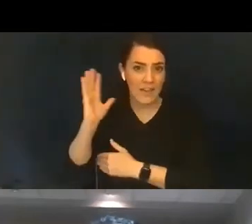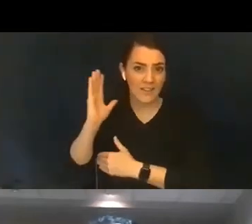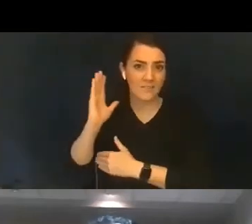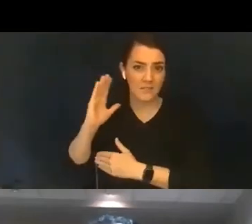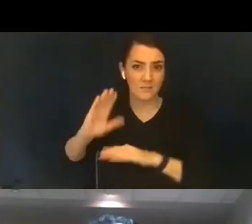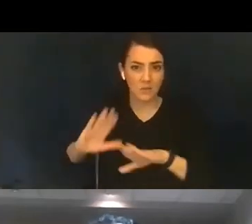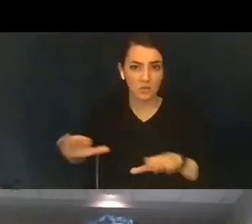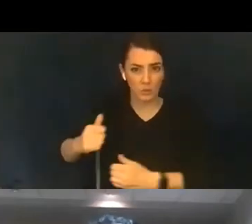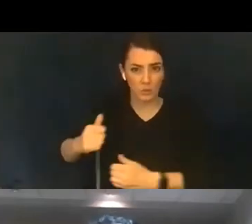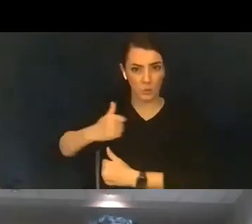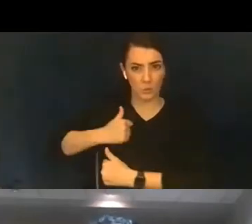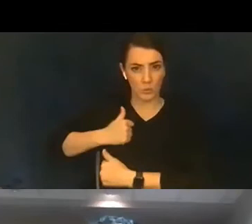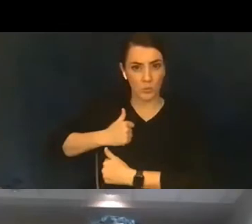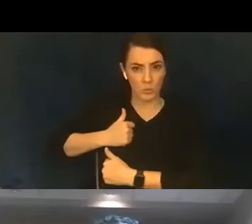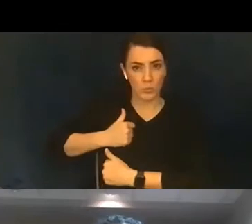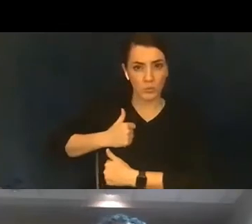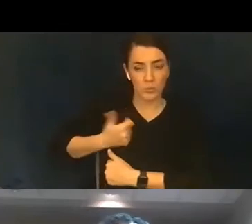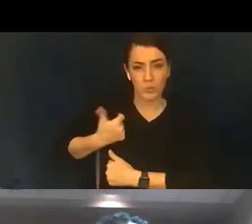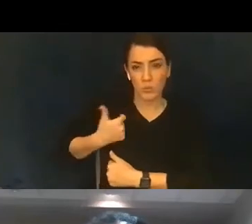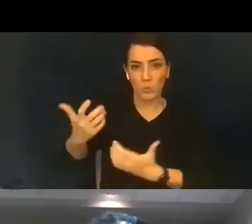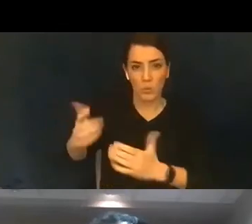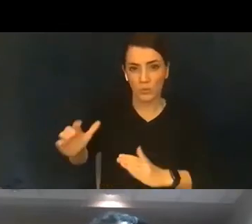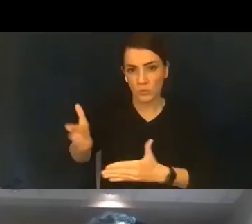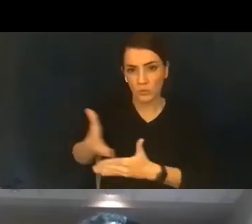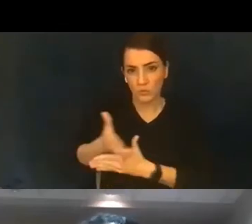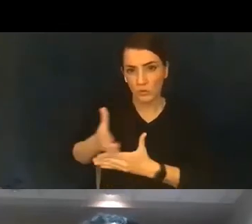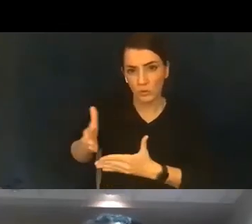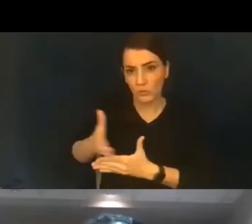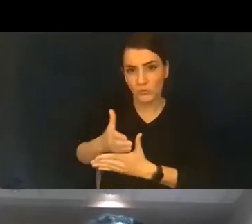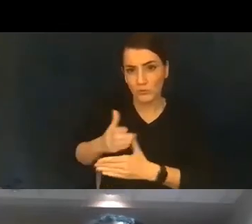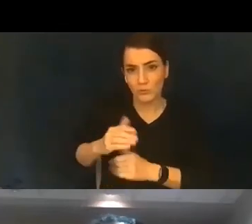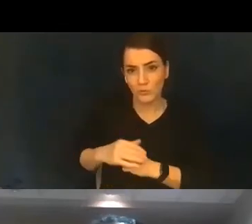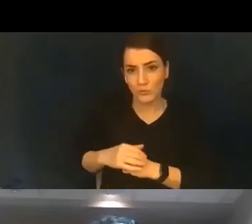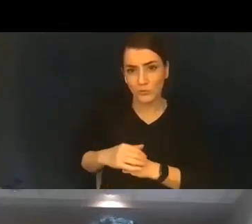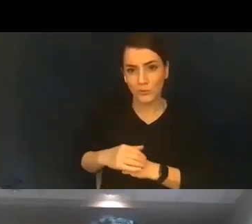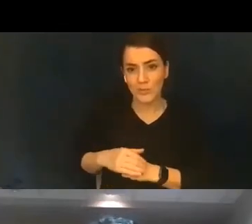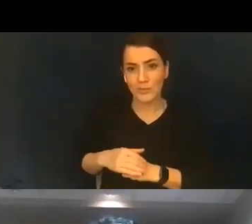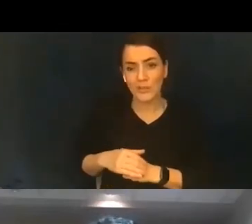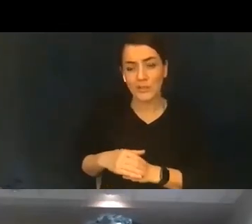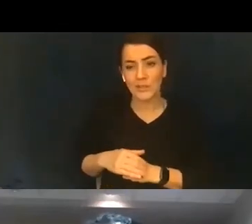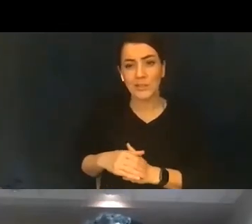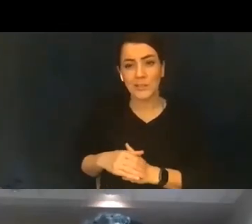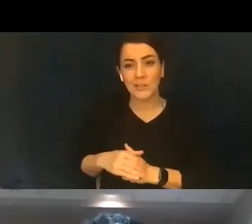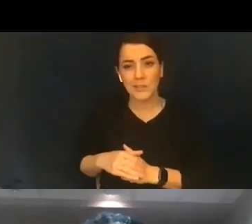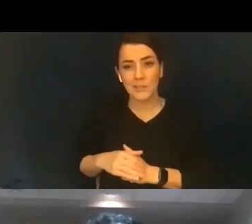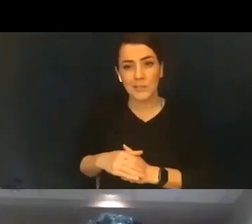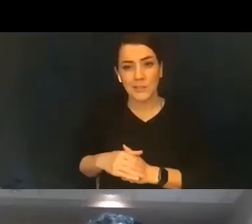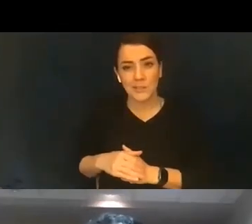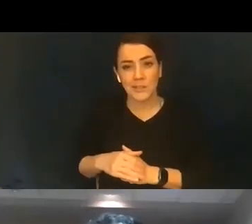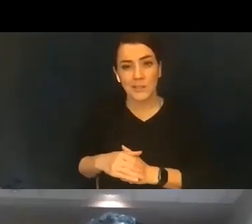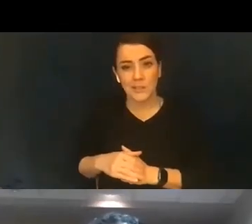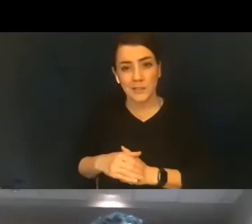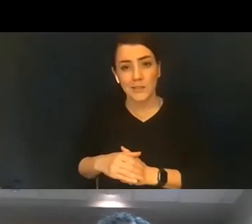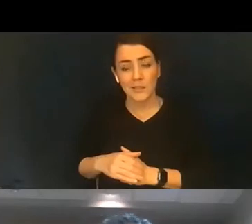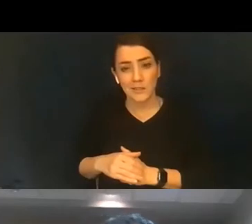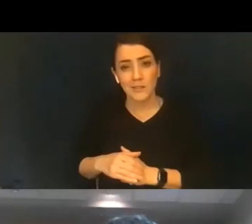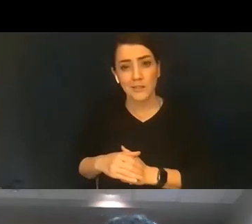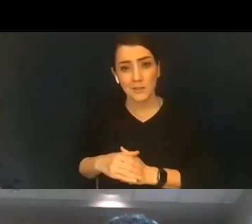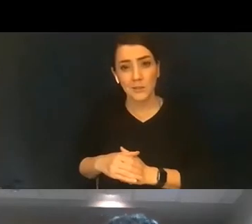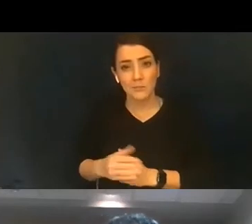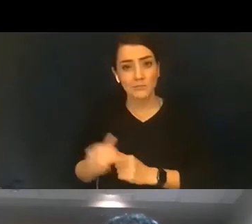them, because it's a story that only they know. And unless and until we become